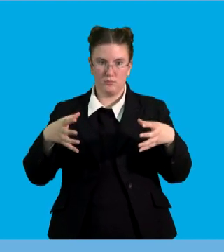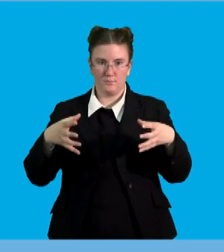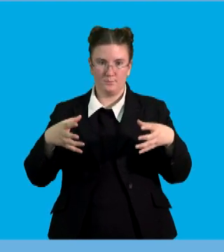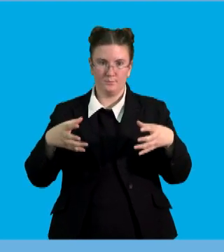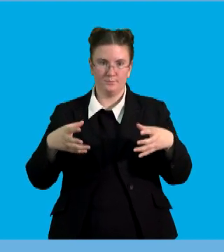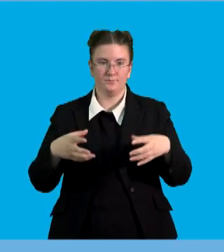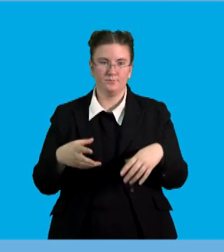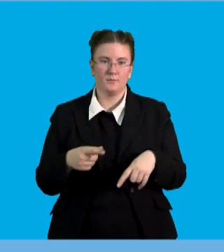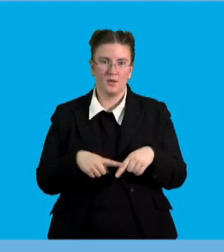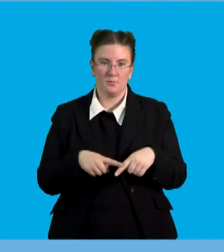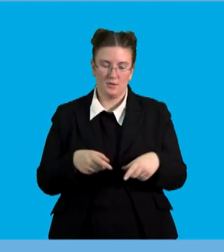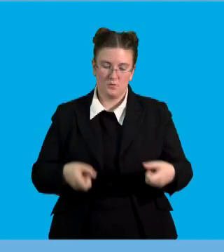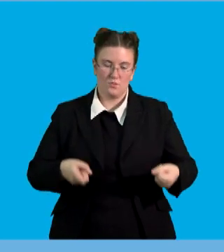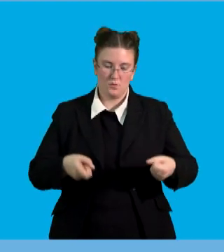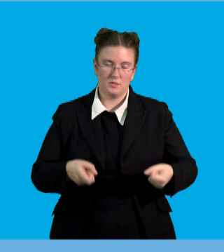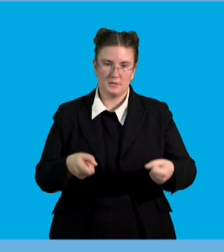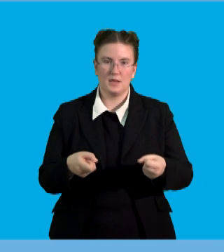the container